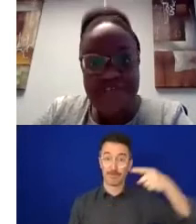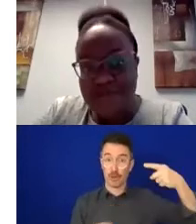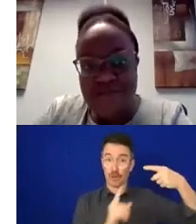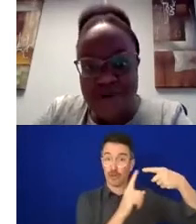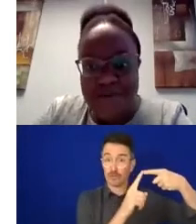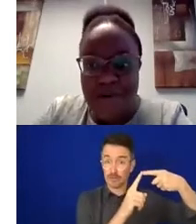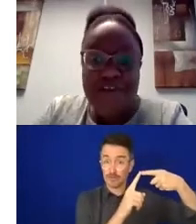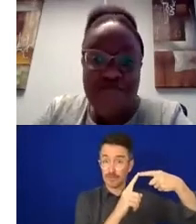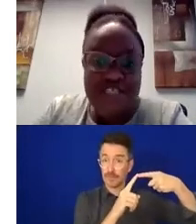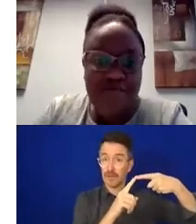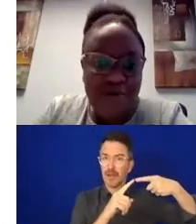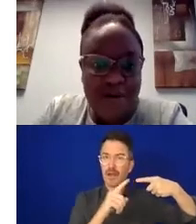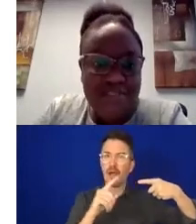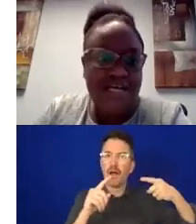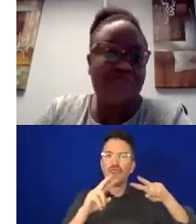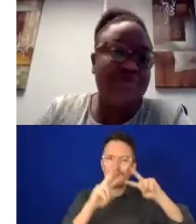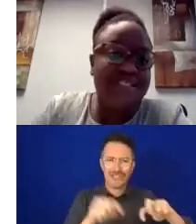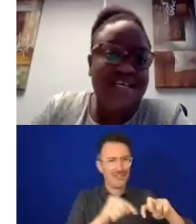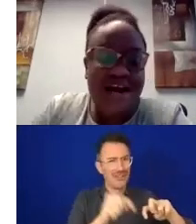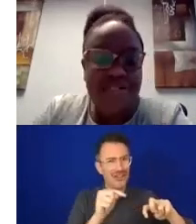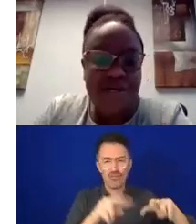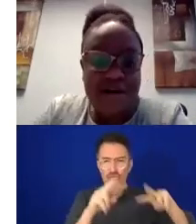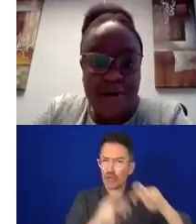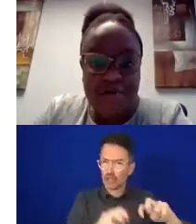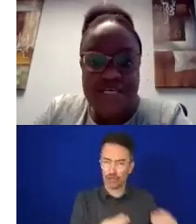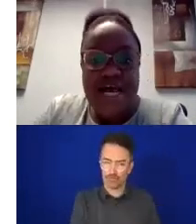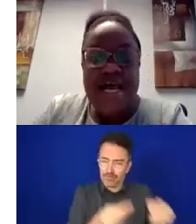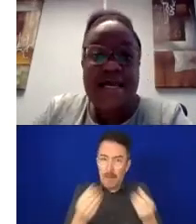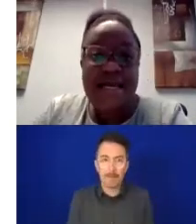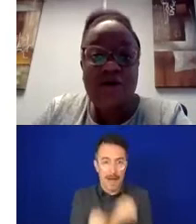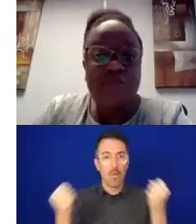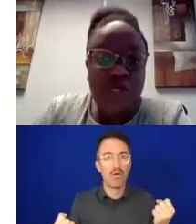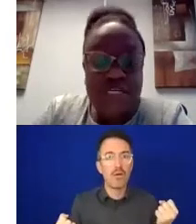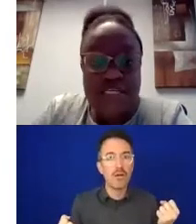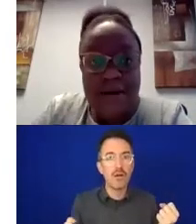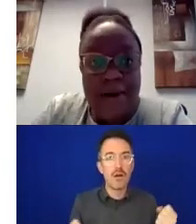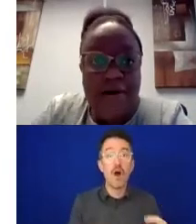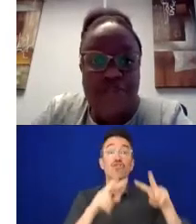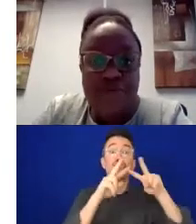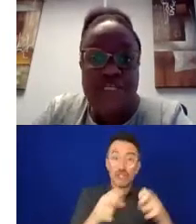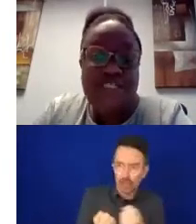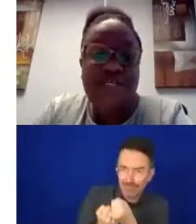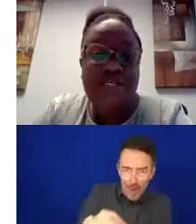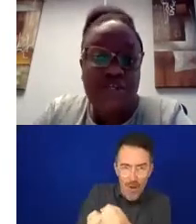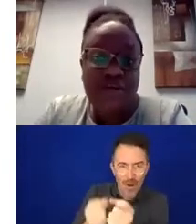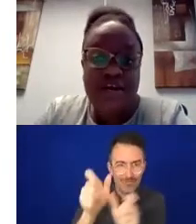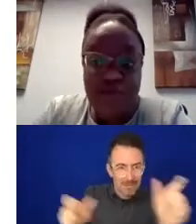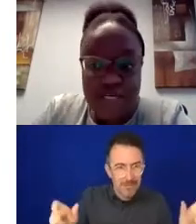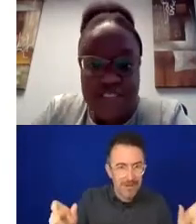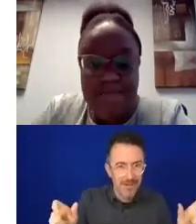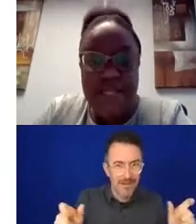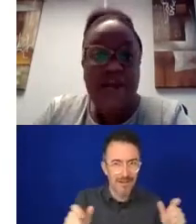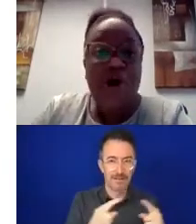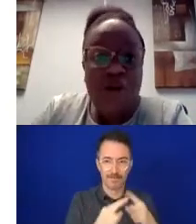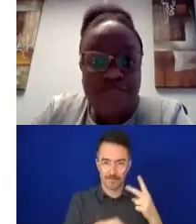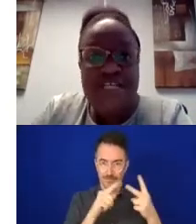help them to run more effective programs, as you've been seeing Karen talking about, and again, consolidate their power through data-driven